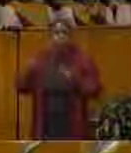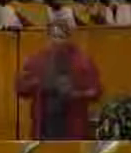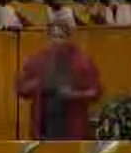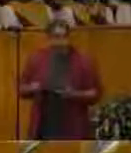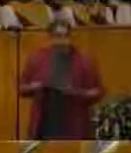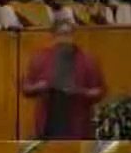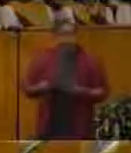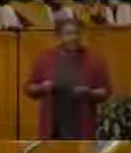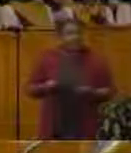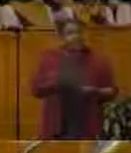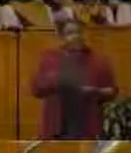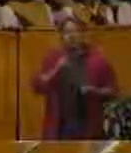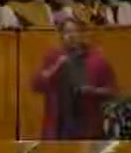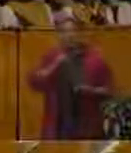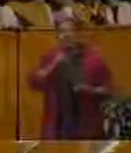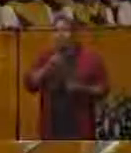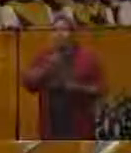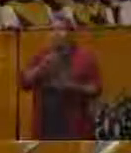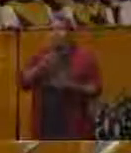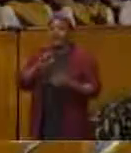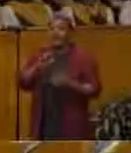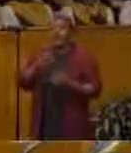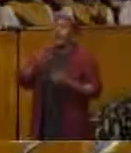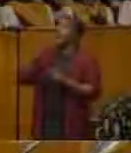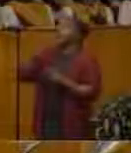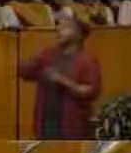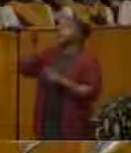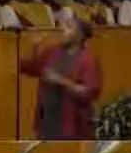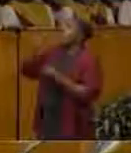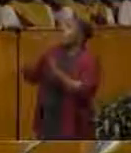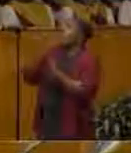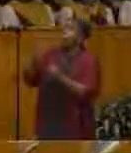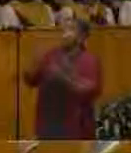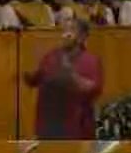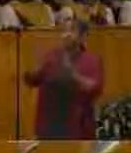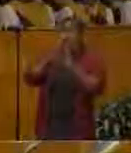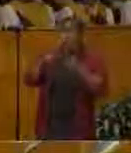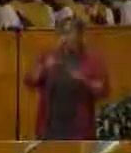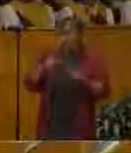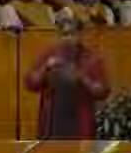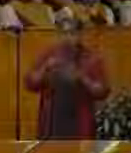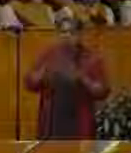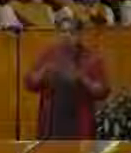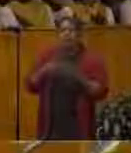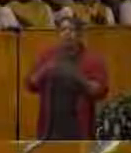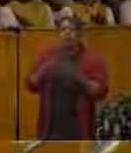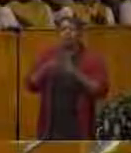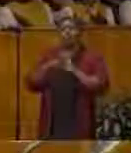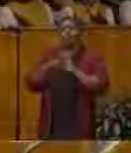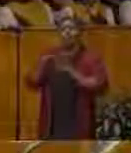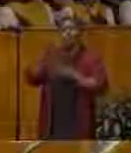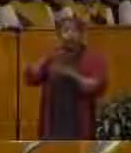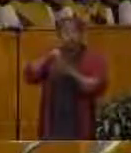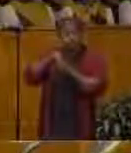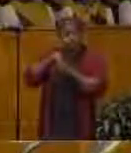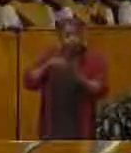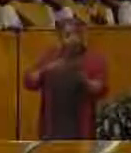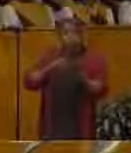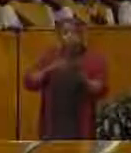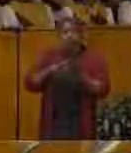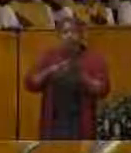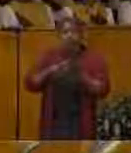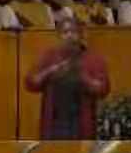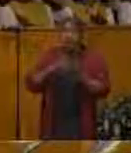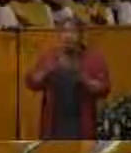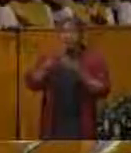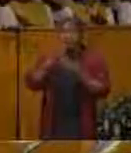Now, let me out of here. It's an act that gives God glory. It's an act that governs my household. It's an act of godliness that shows God within me. It's an act of